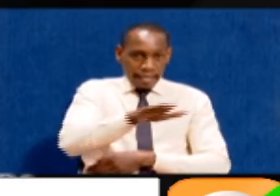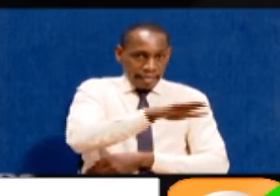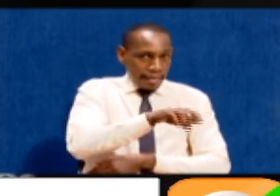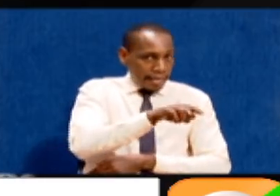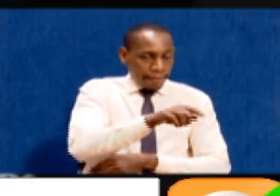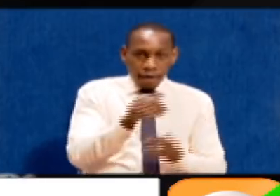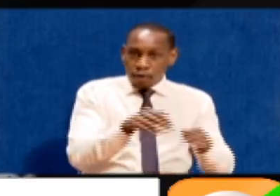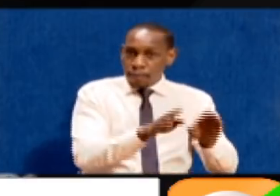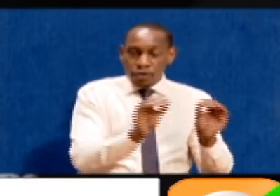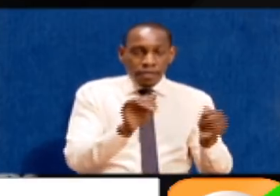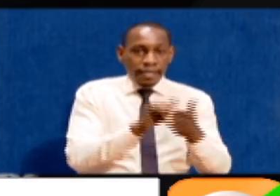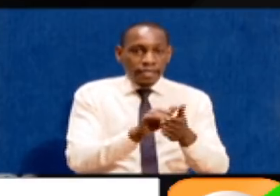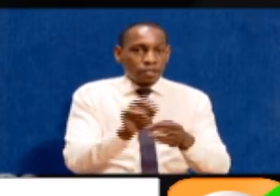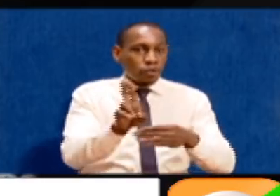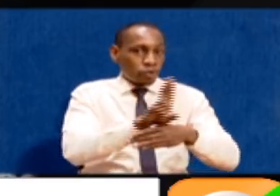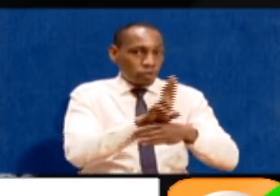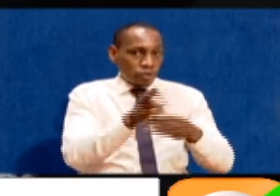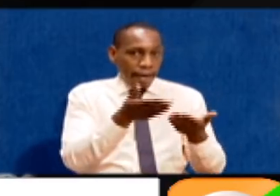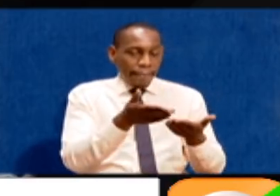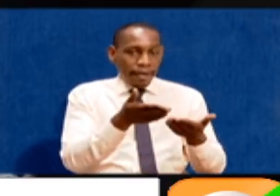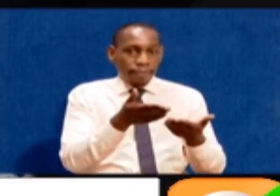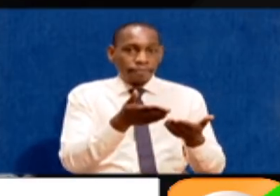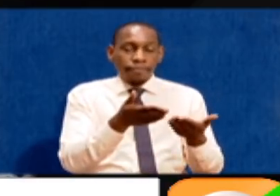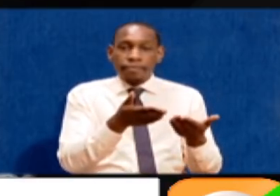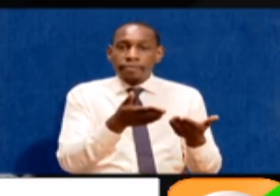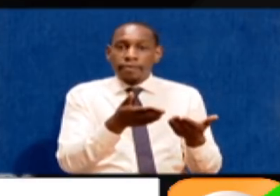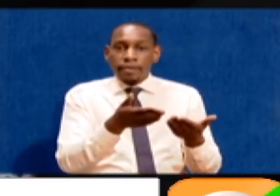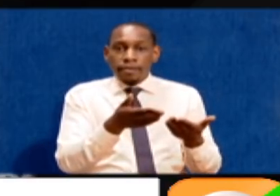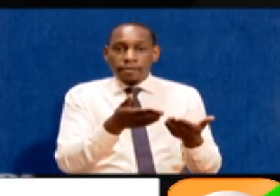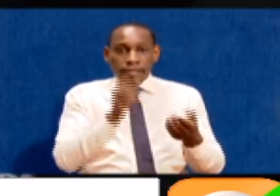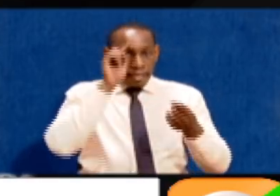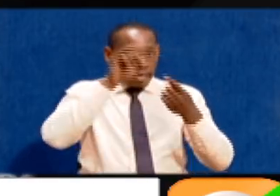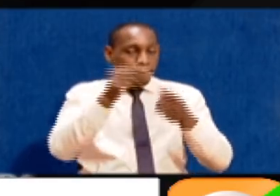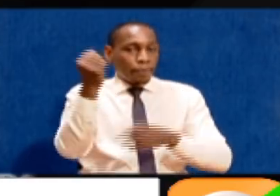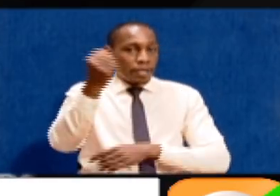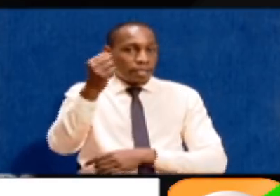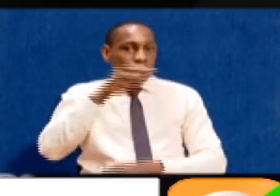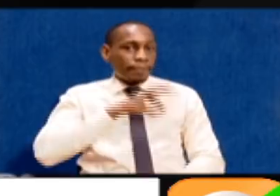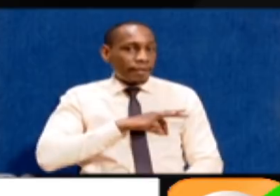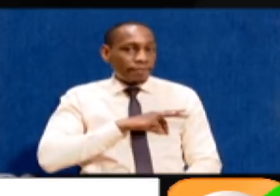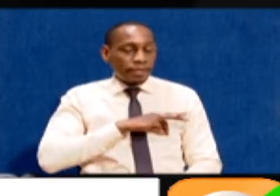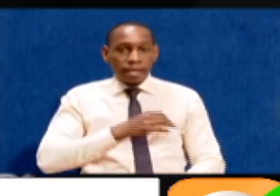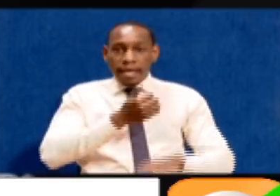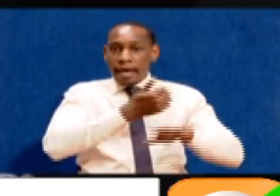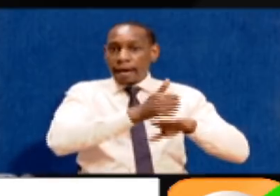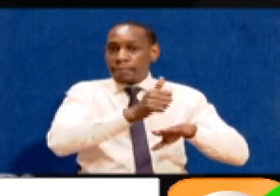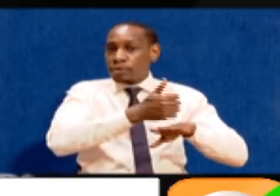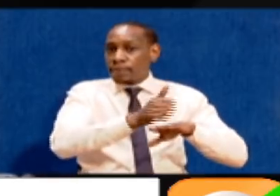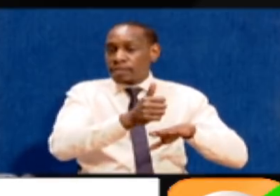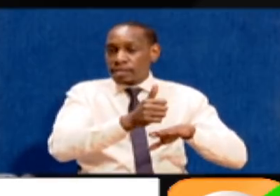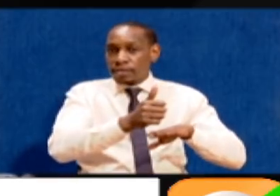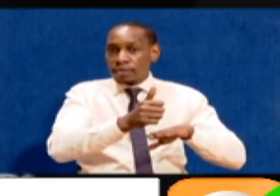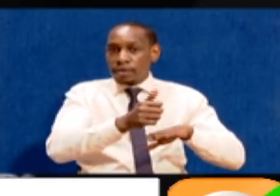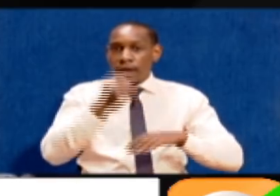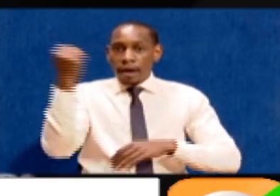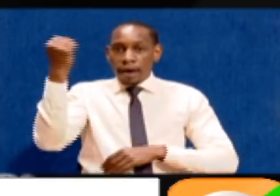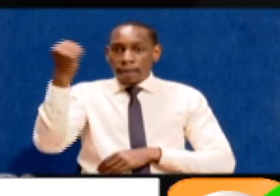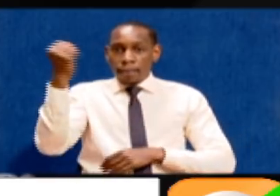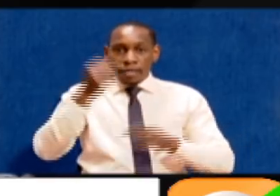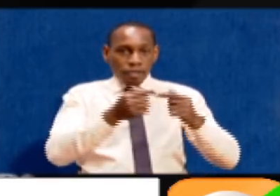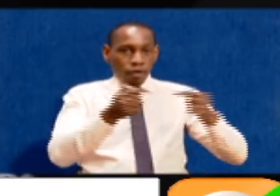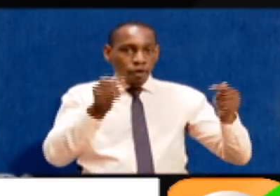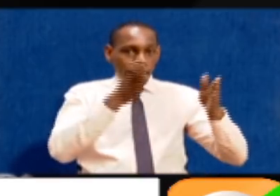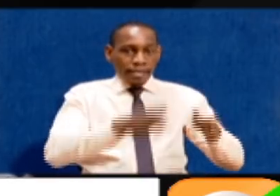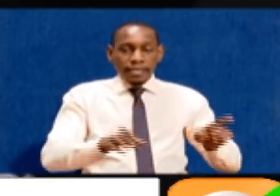not the platform that they should use for talking politics, for abusing our political